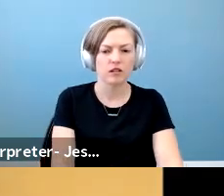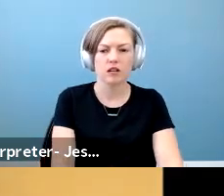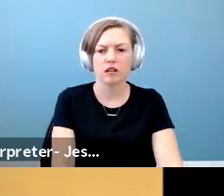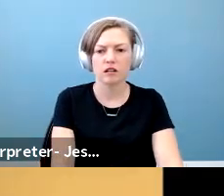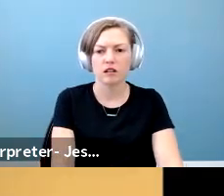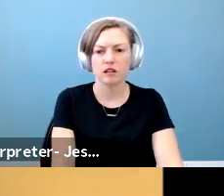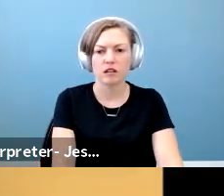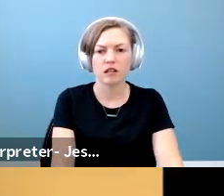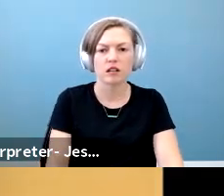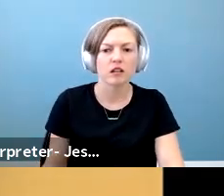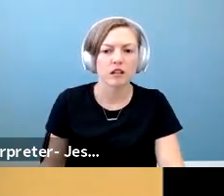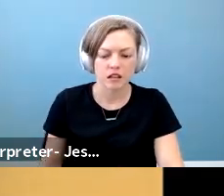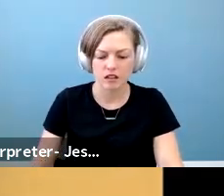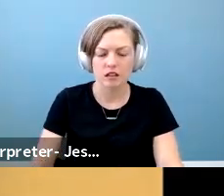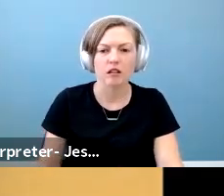Hi,